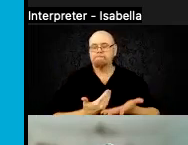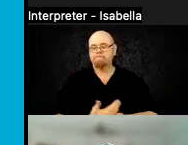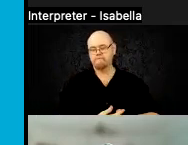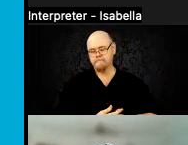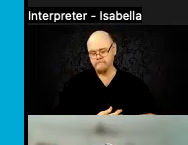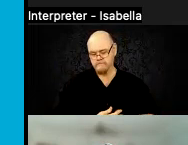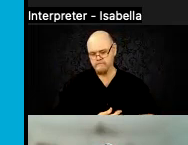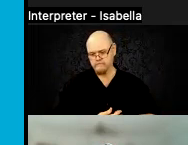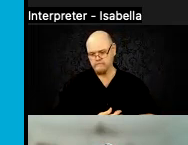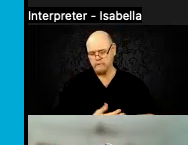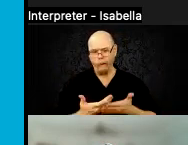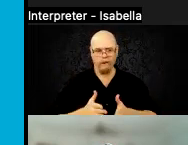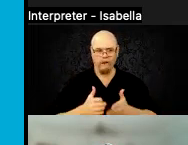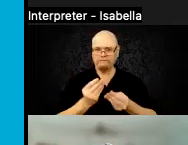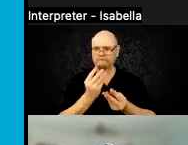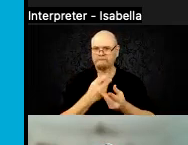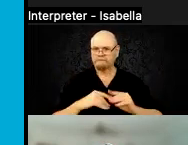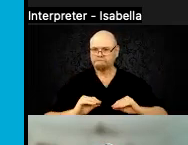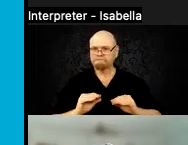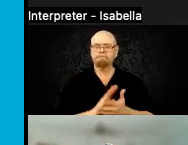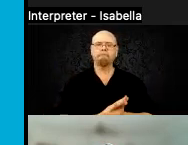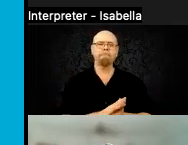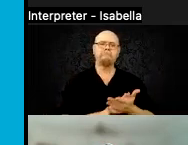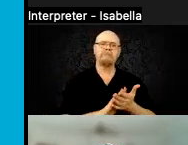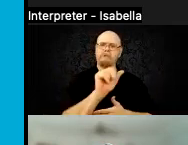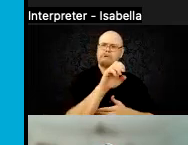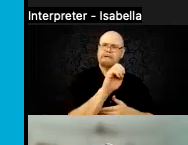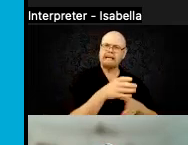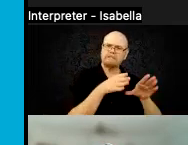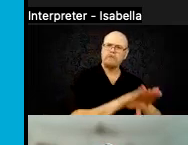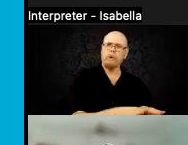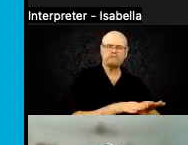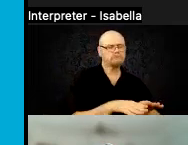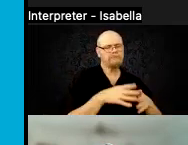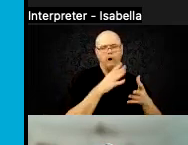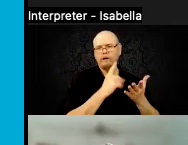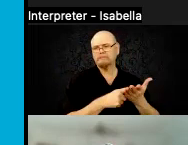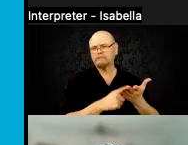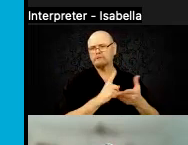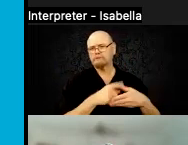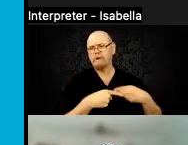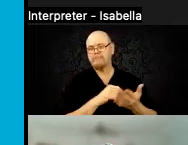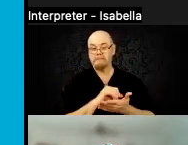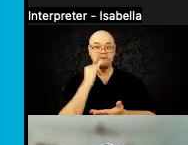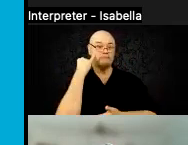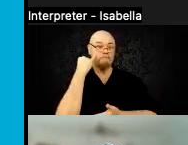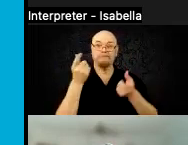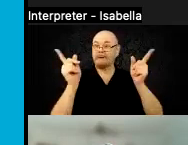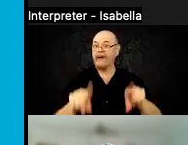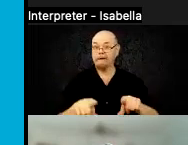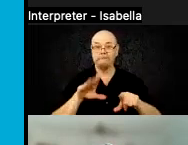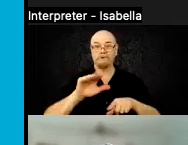just, I know we've talked about it a good bit here, and just if your case is closed, right? If a case is